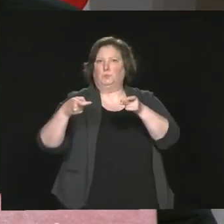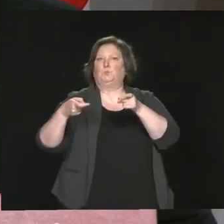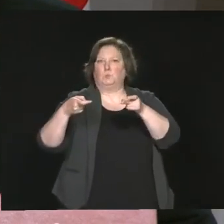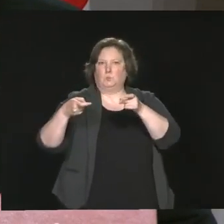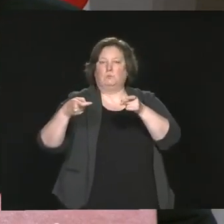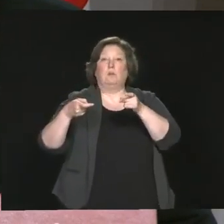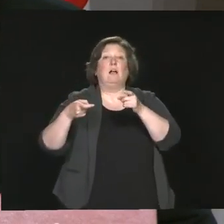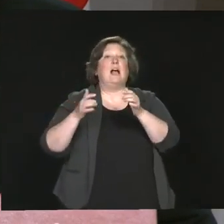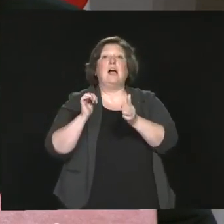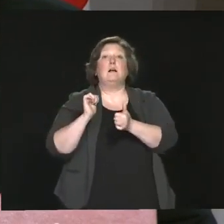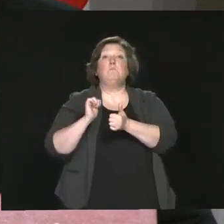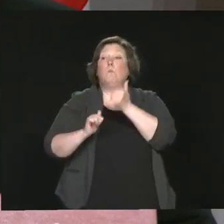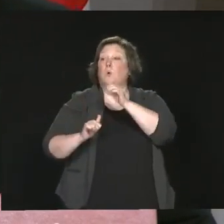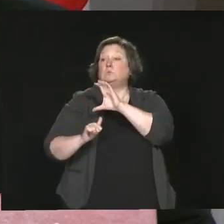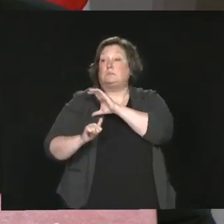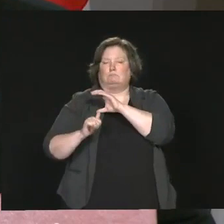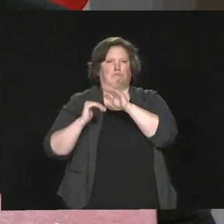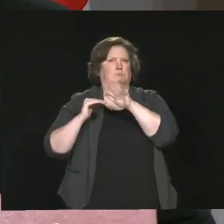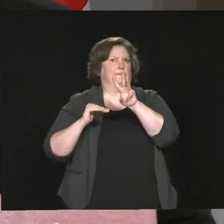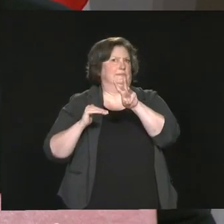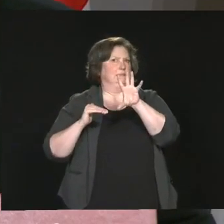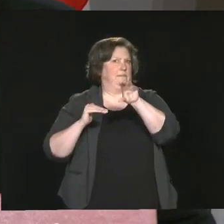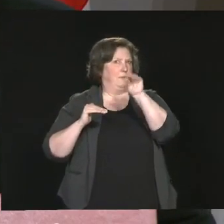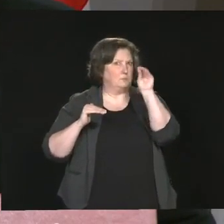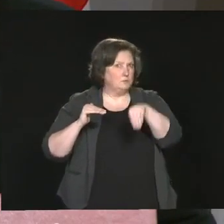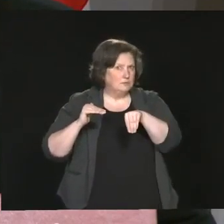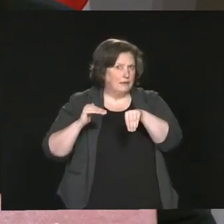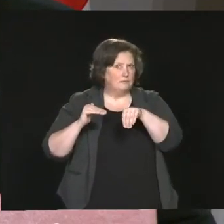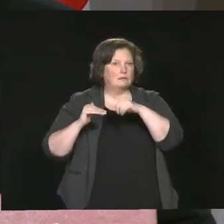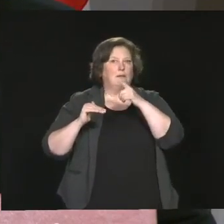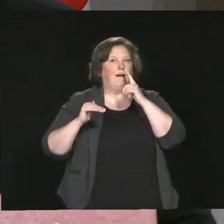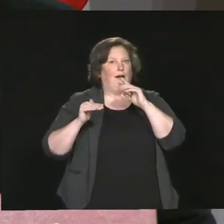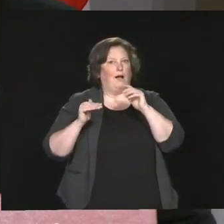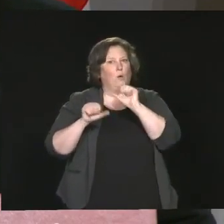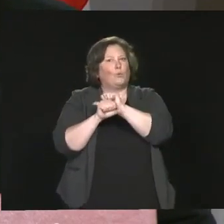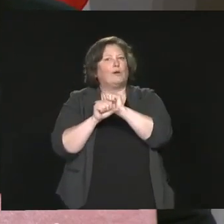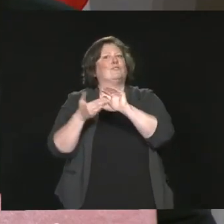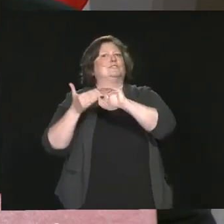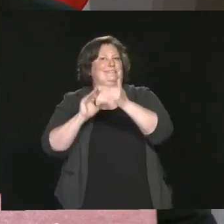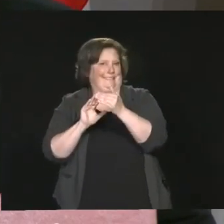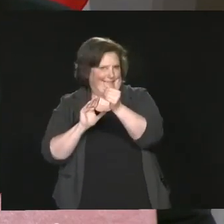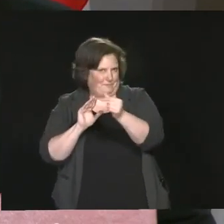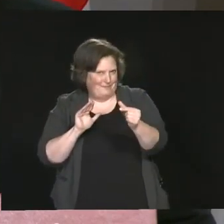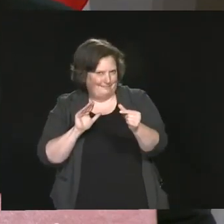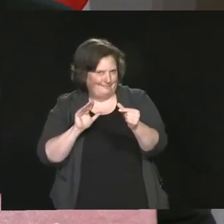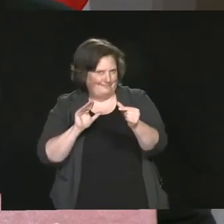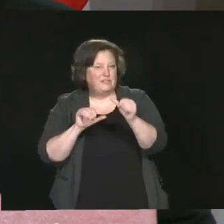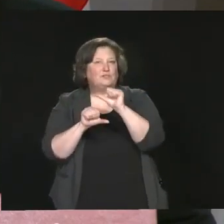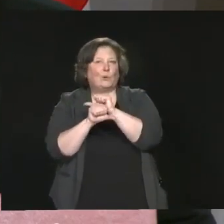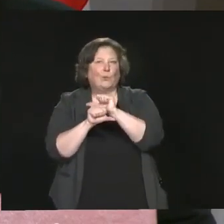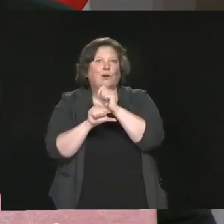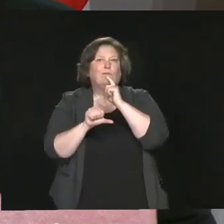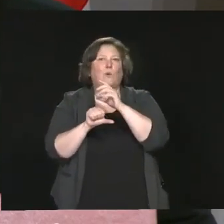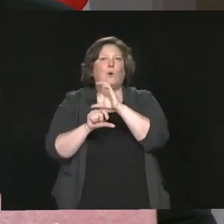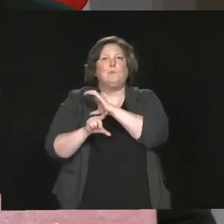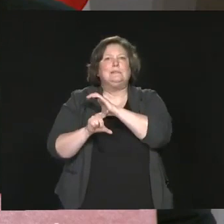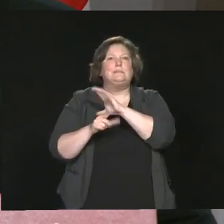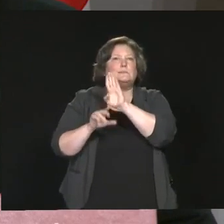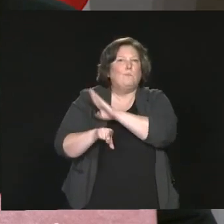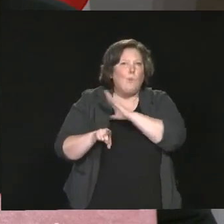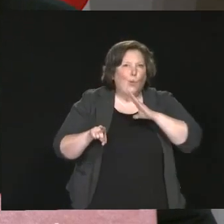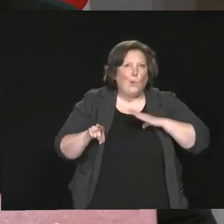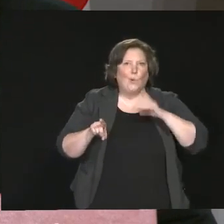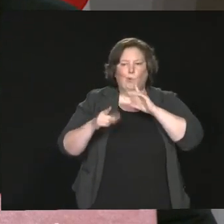police officers in this country, actually are municipal police officers working for police services boards and municipalities across the country.